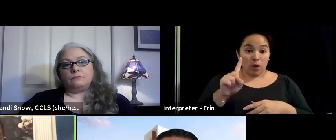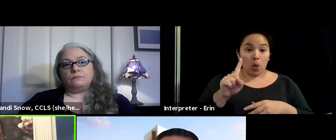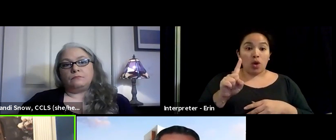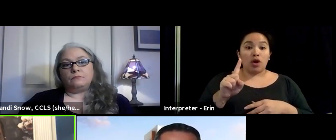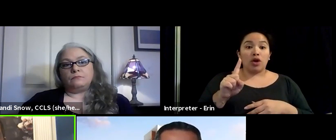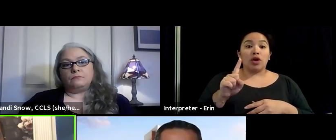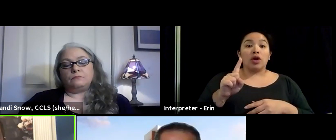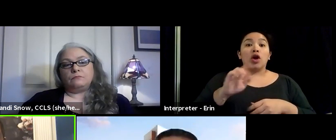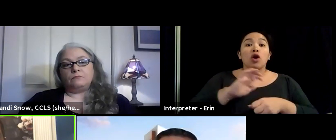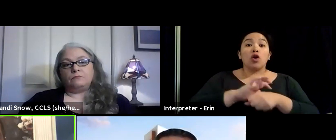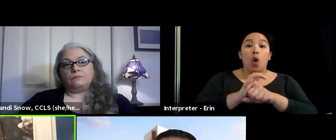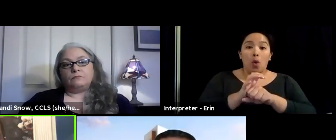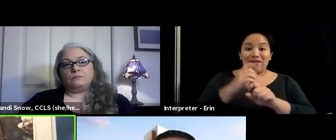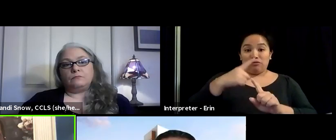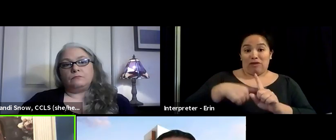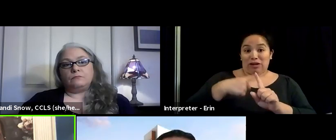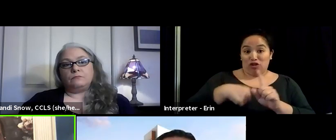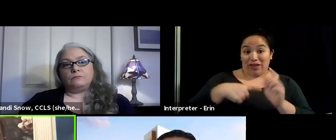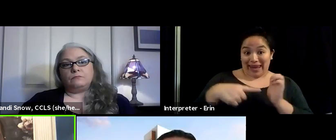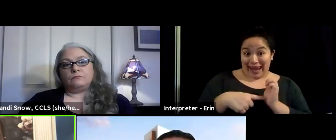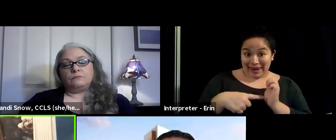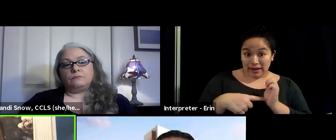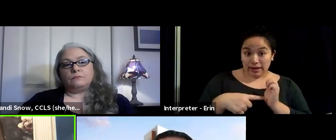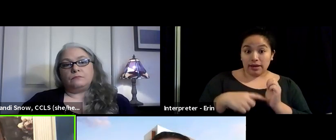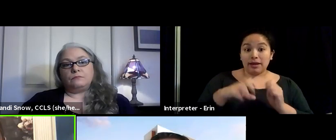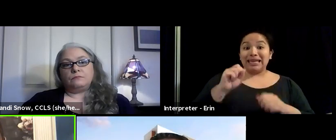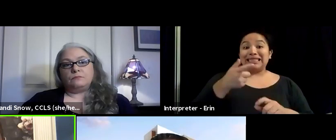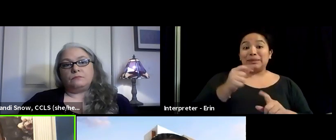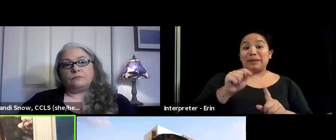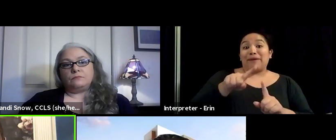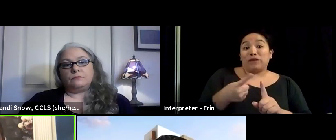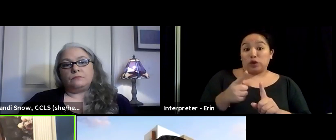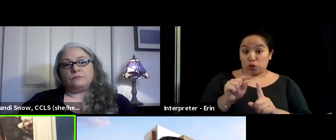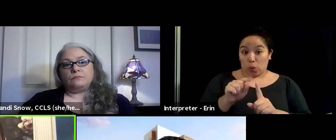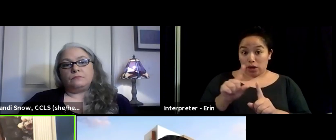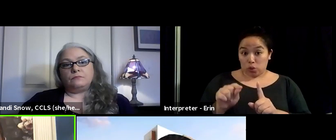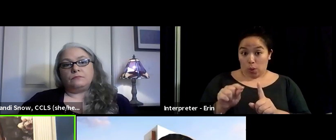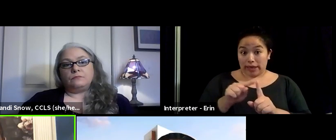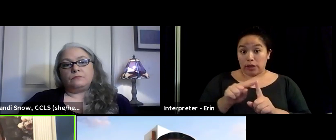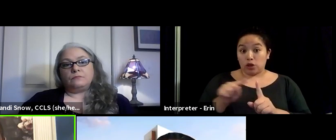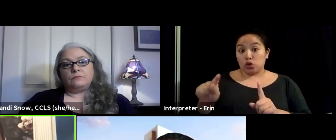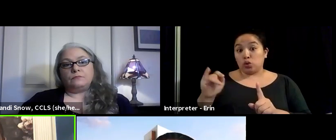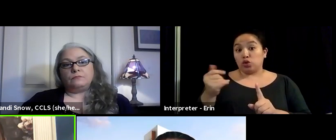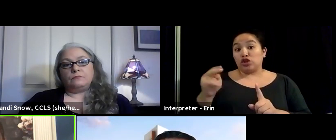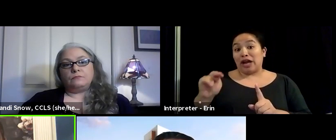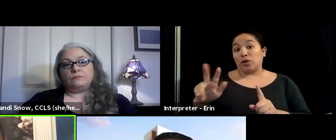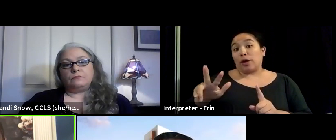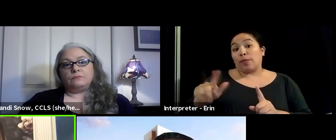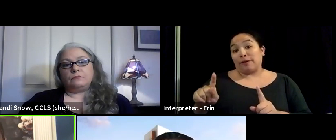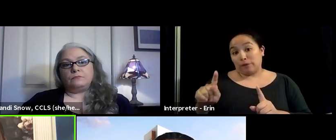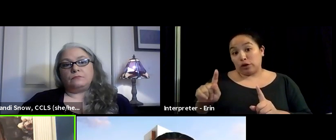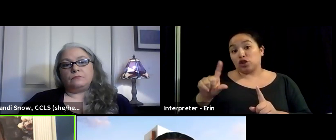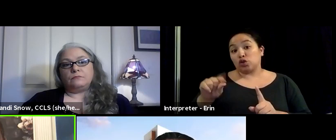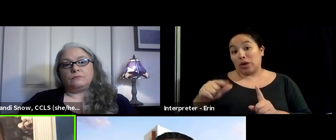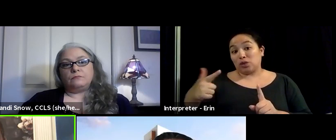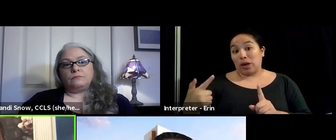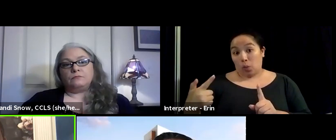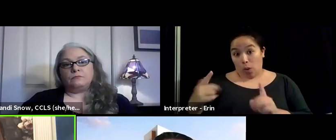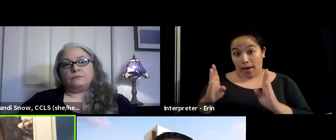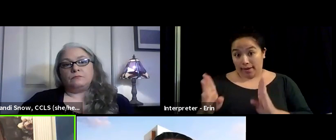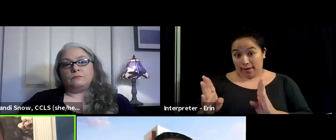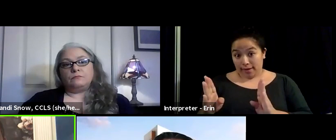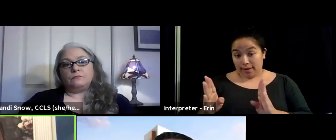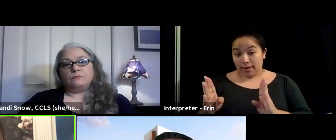rental debt. During the period between September 1st, 2020 and January 31st,